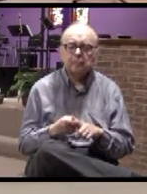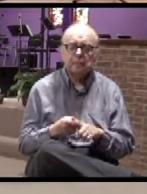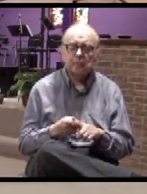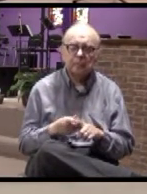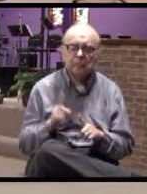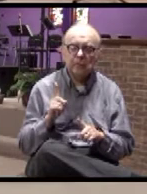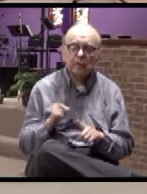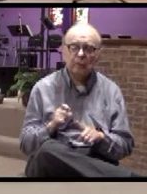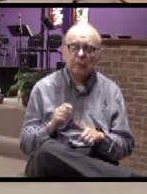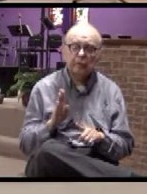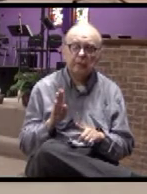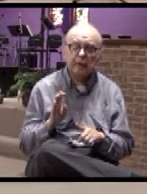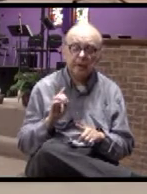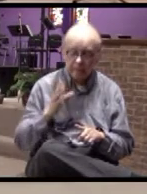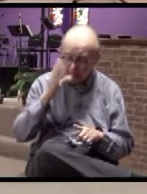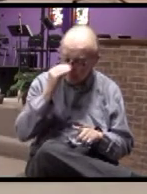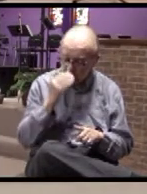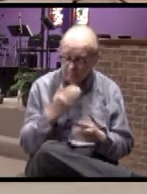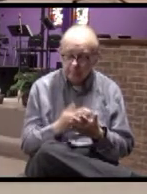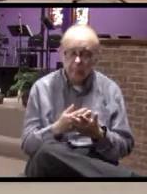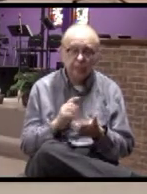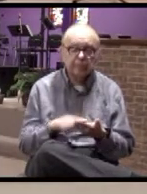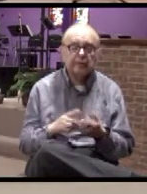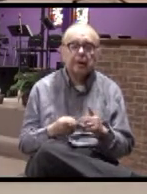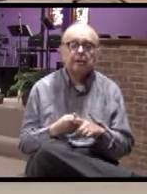supposed to be his friend,